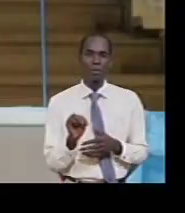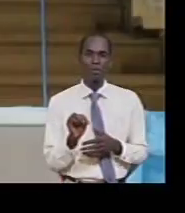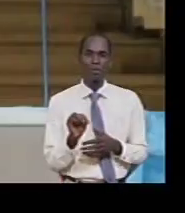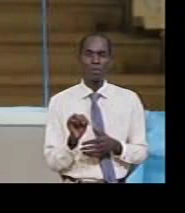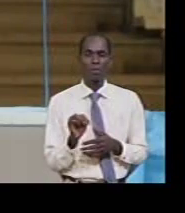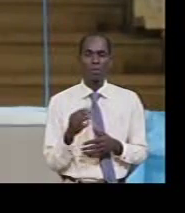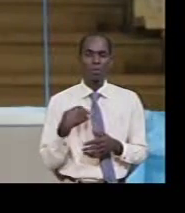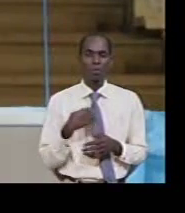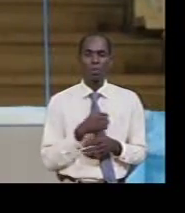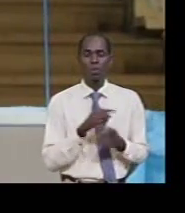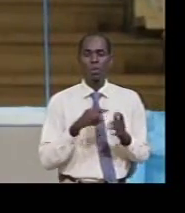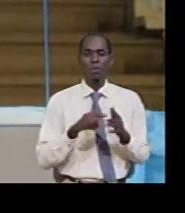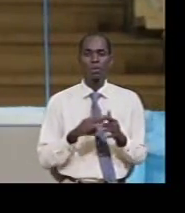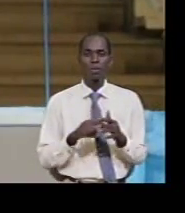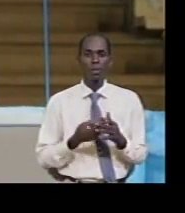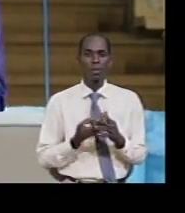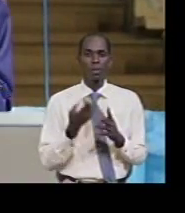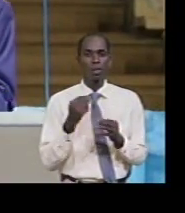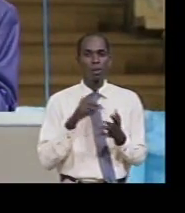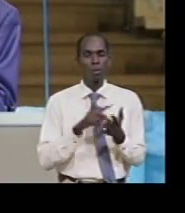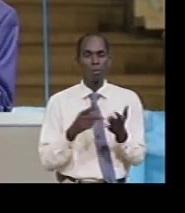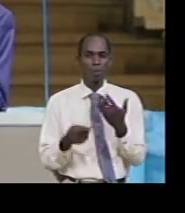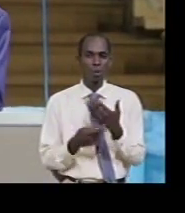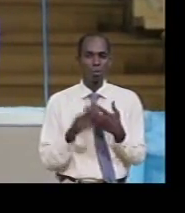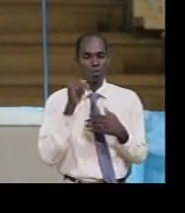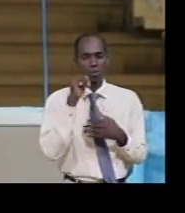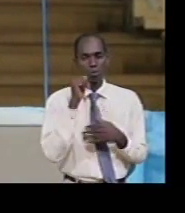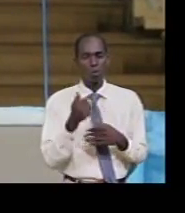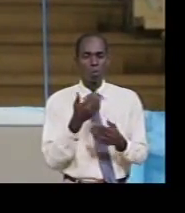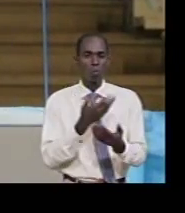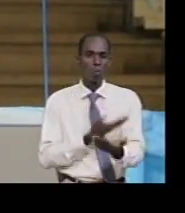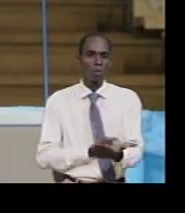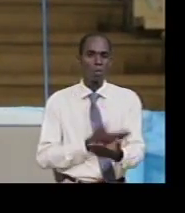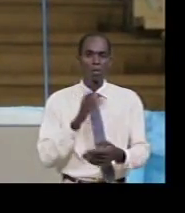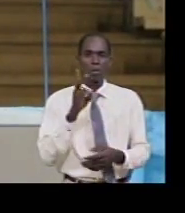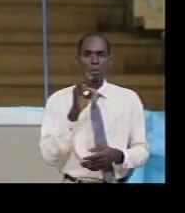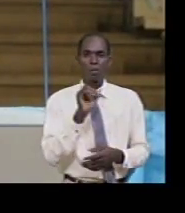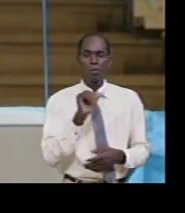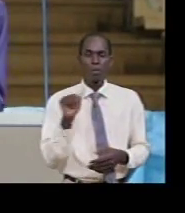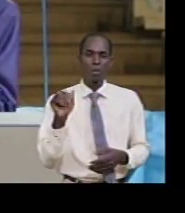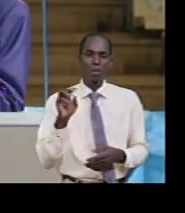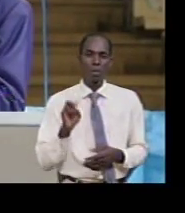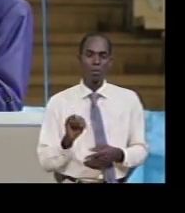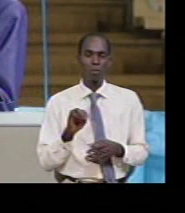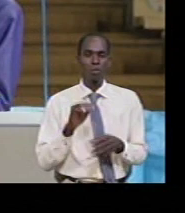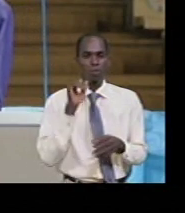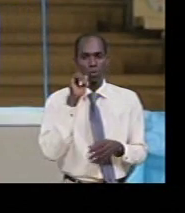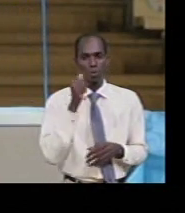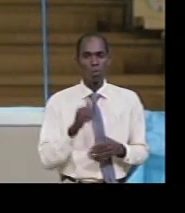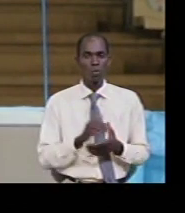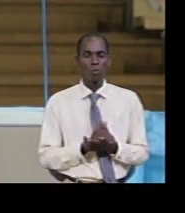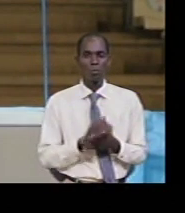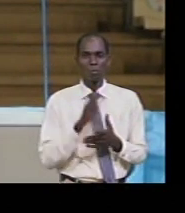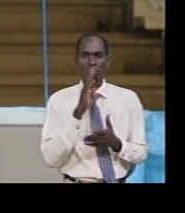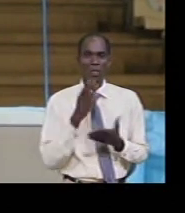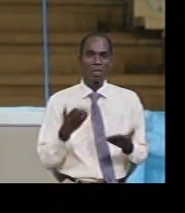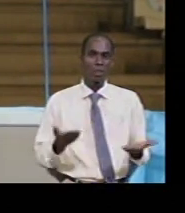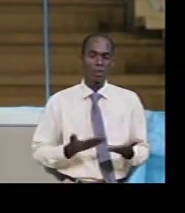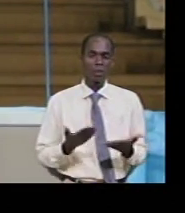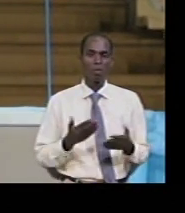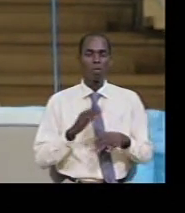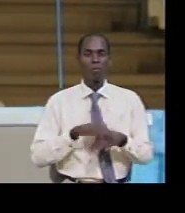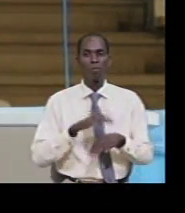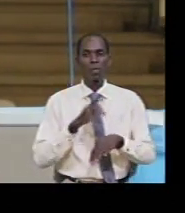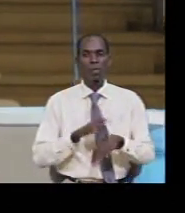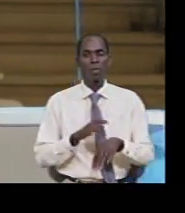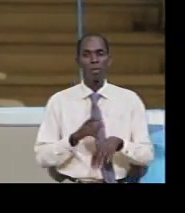Be here punctually. And we run on, lunch hour fellowship, and then in the evening,